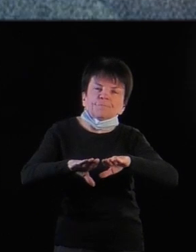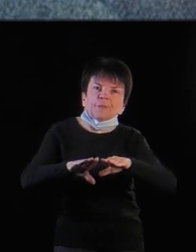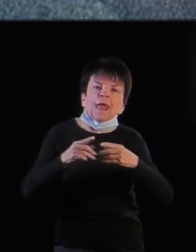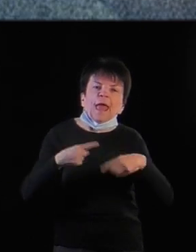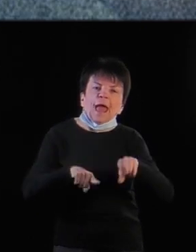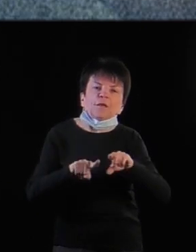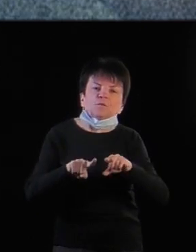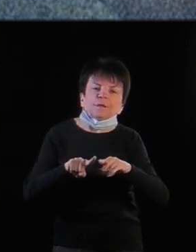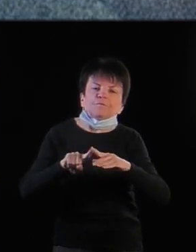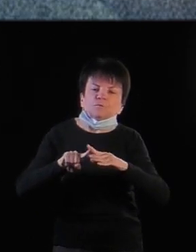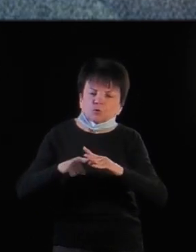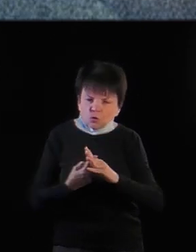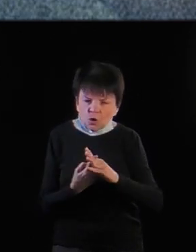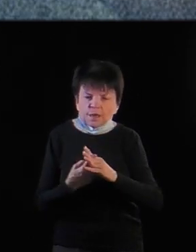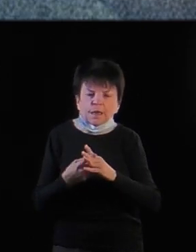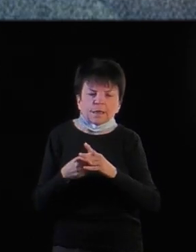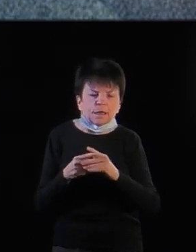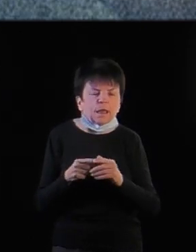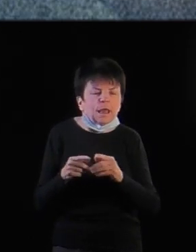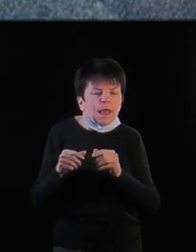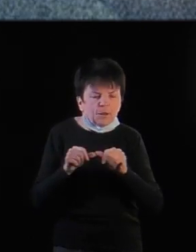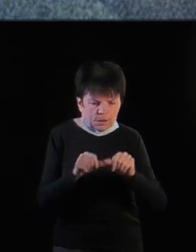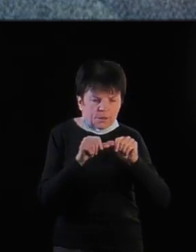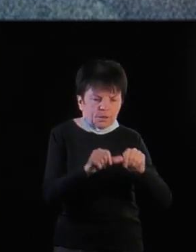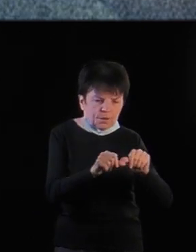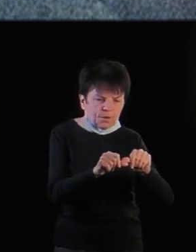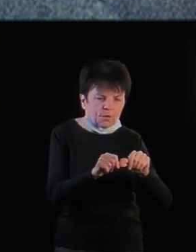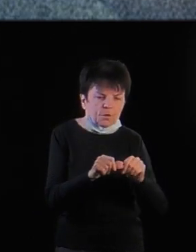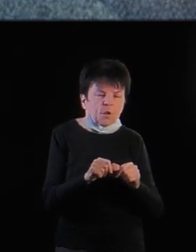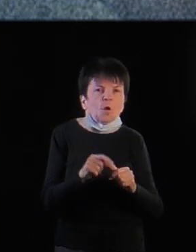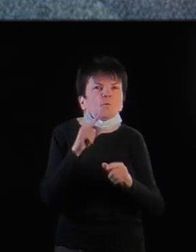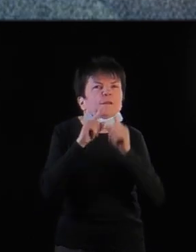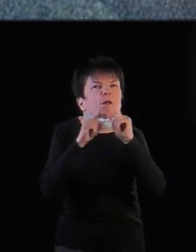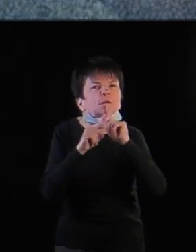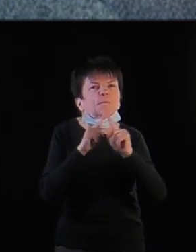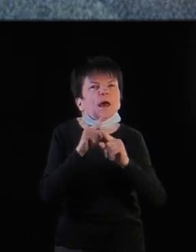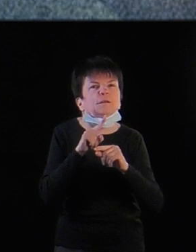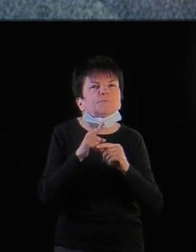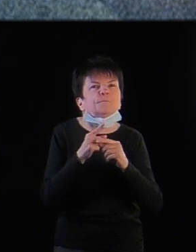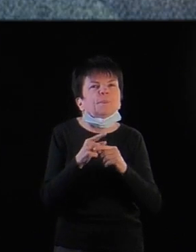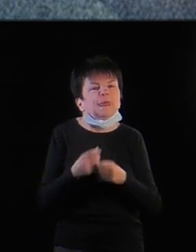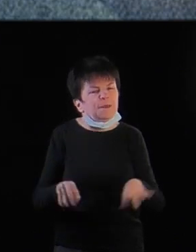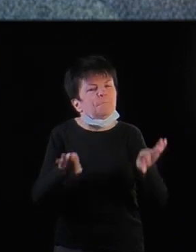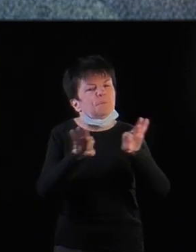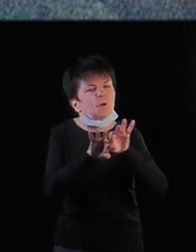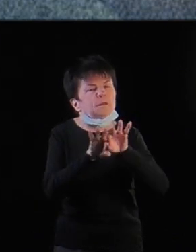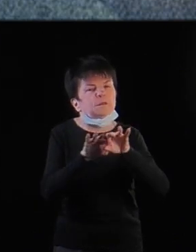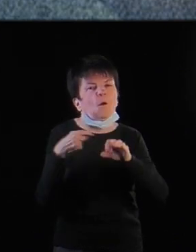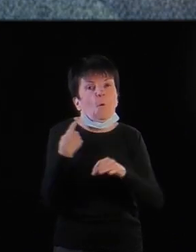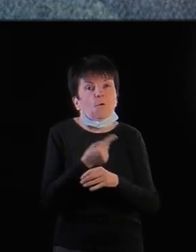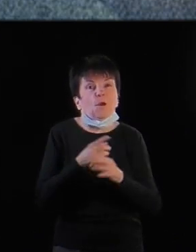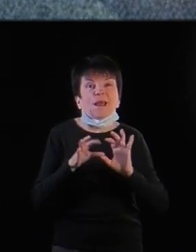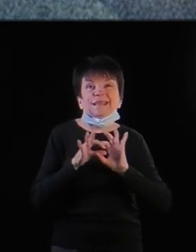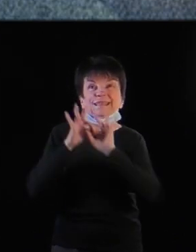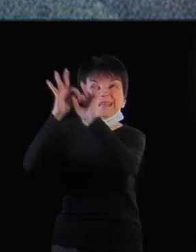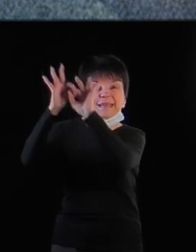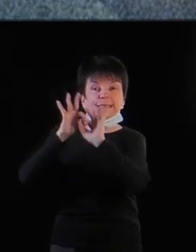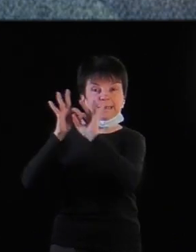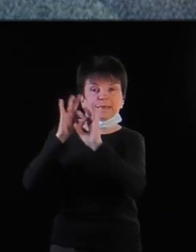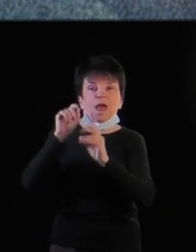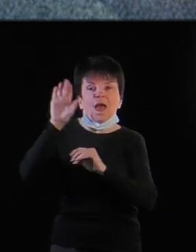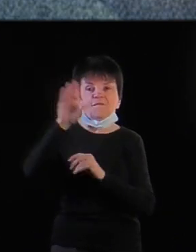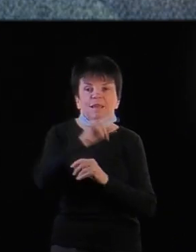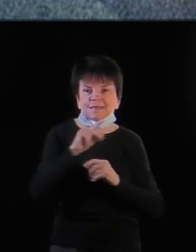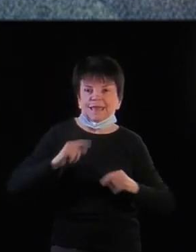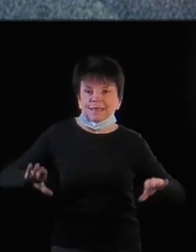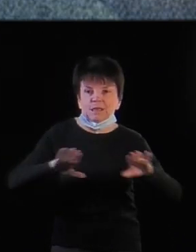this, we started in week number one, 2 weeks ago. We talked about the importance of being a citizen of his kingdom. When you accept